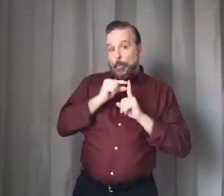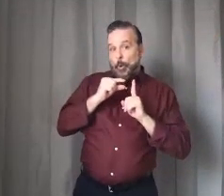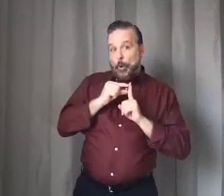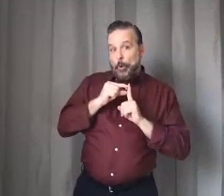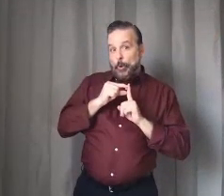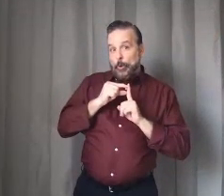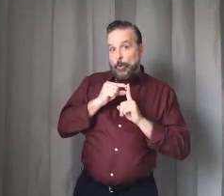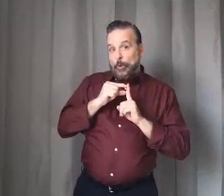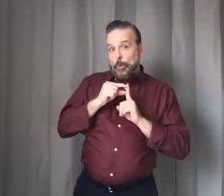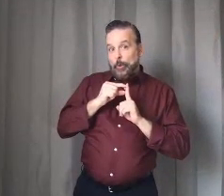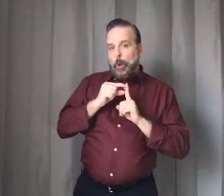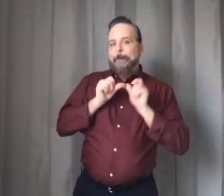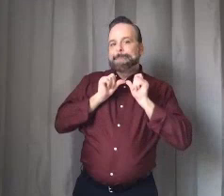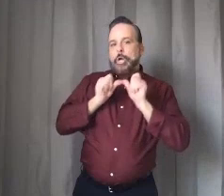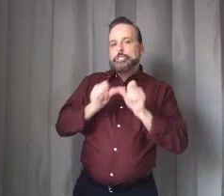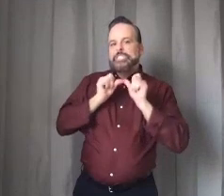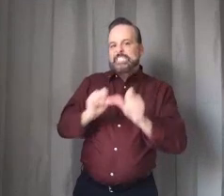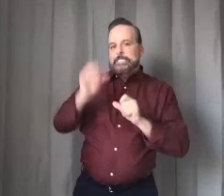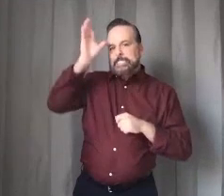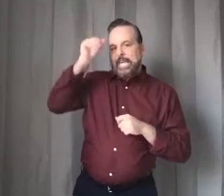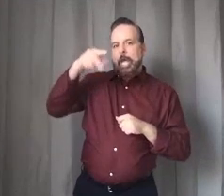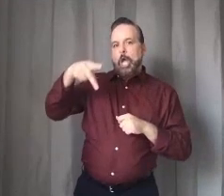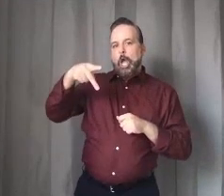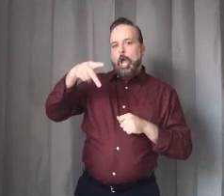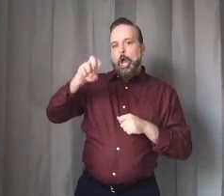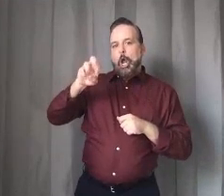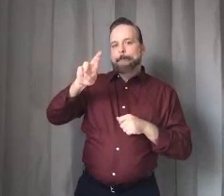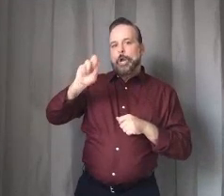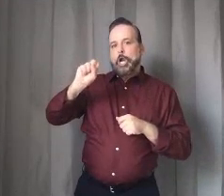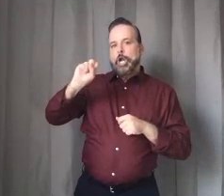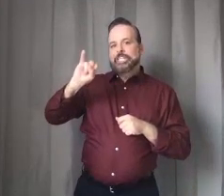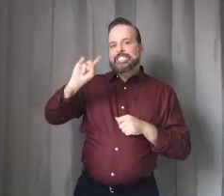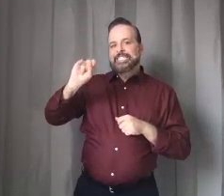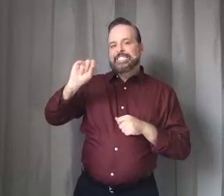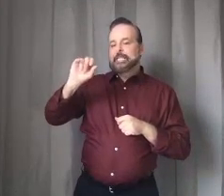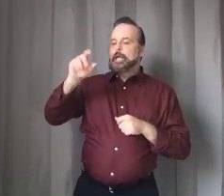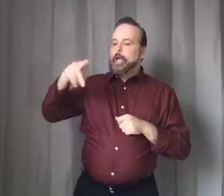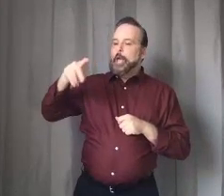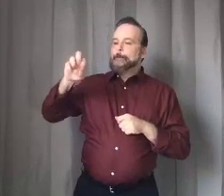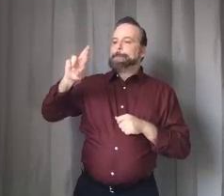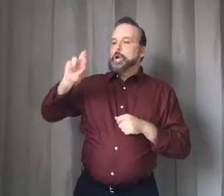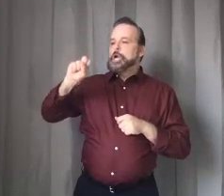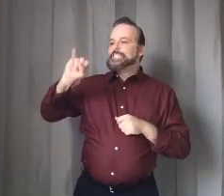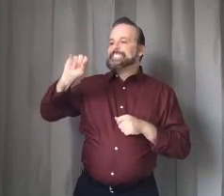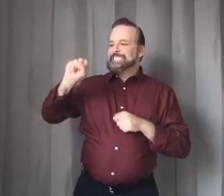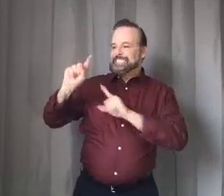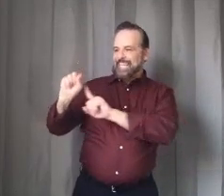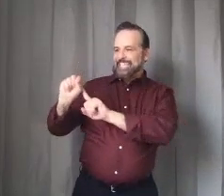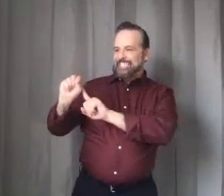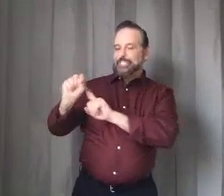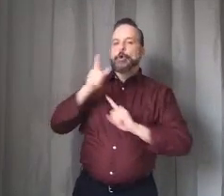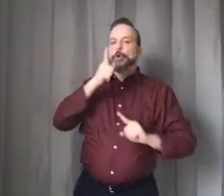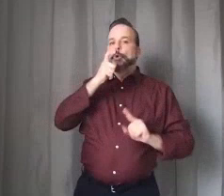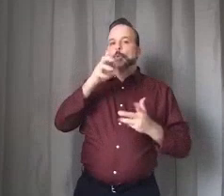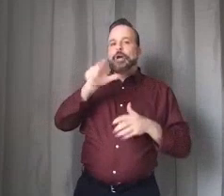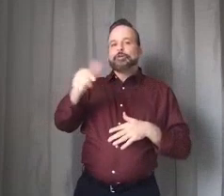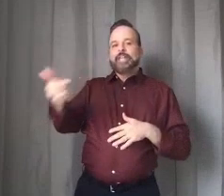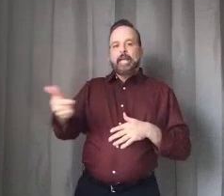be persist. Okay. All right. So who wants to go next?